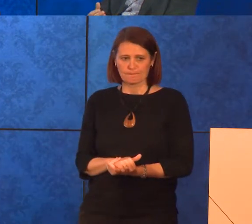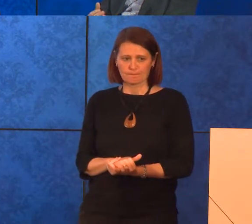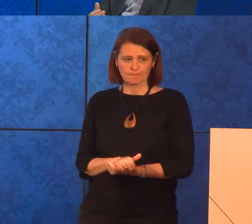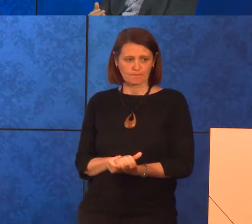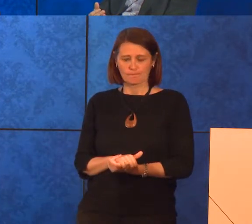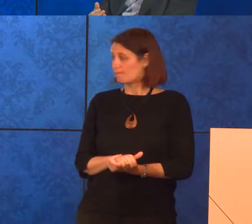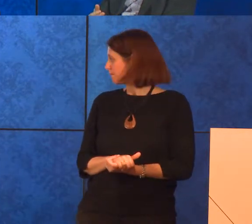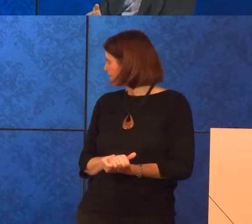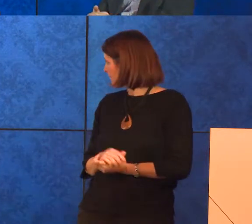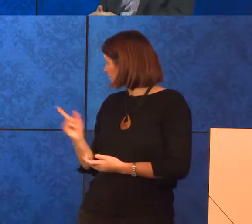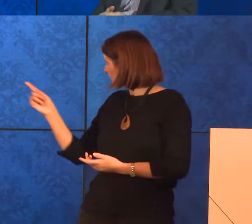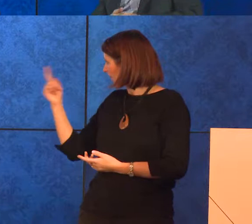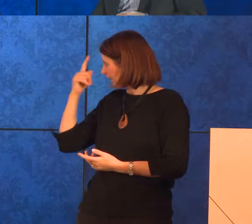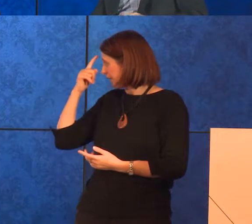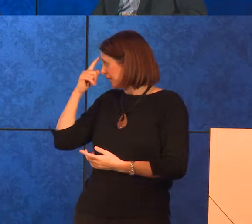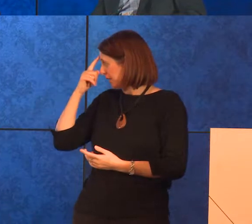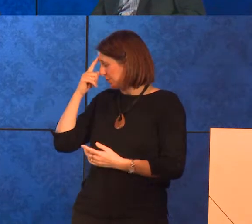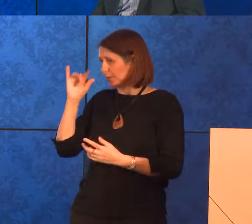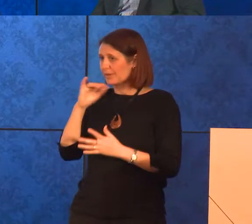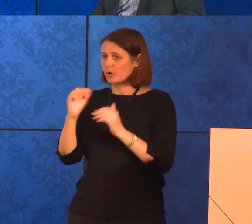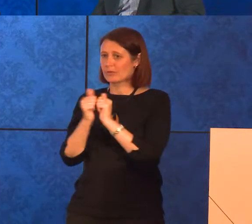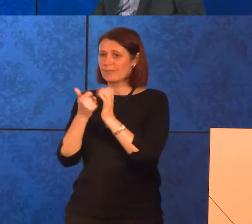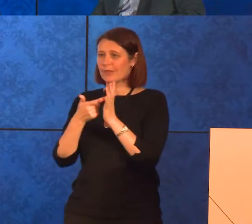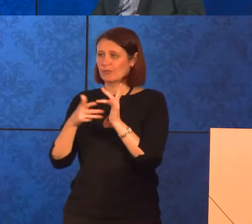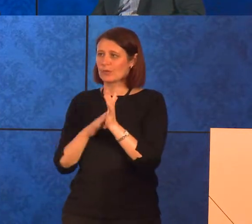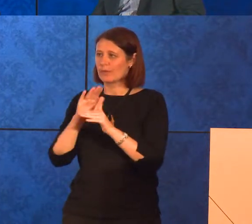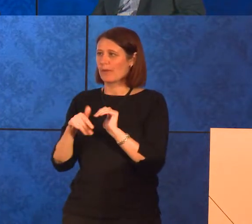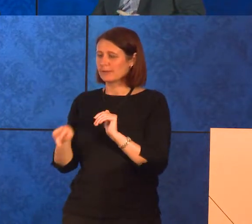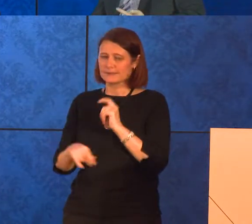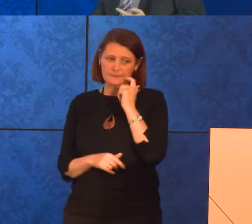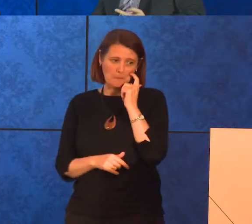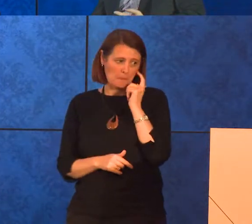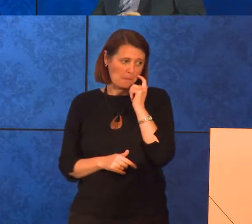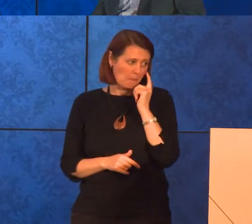Thanks, okay, Mary. I think there would be probably agreement in the room about this.